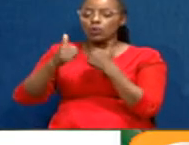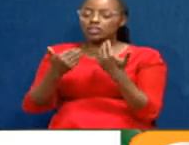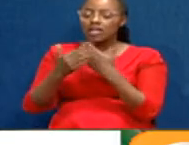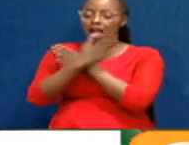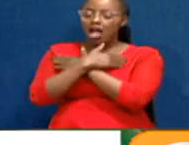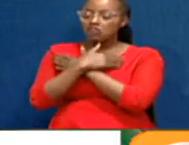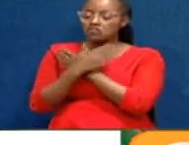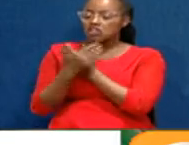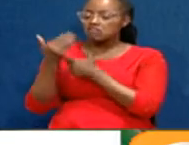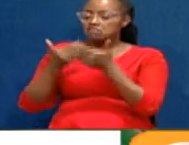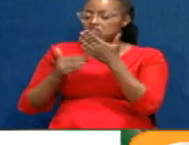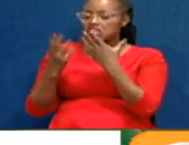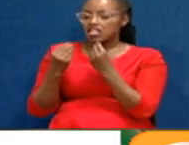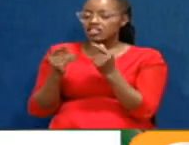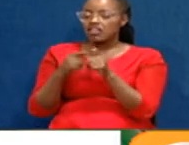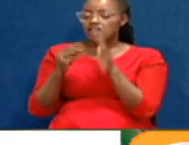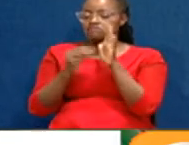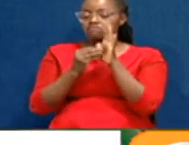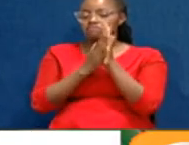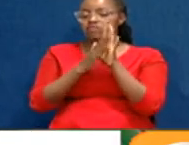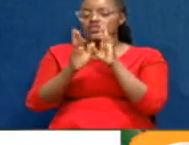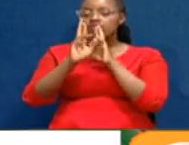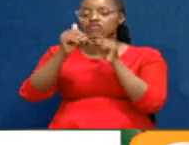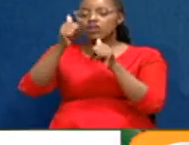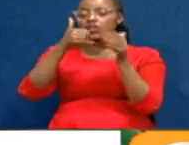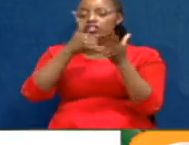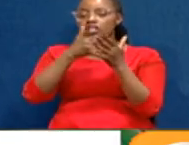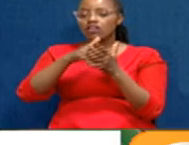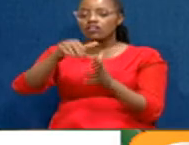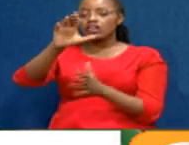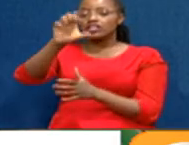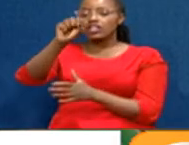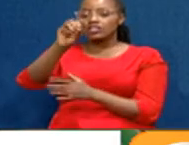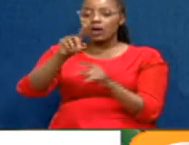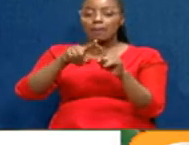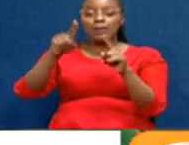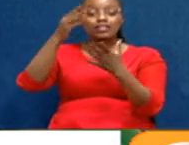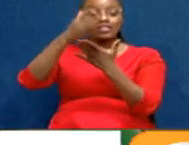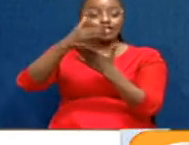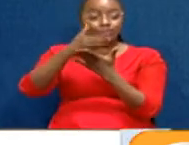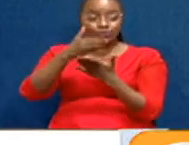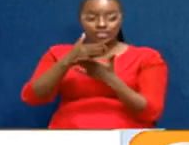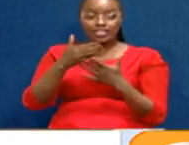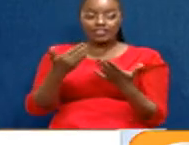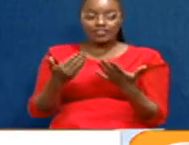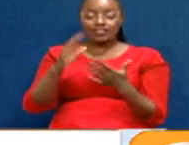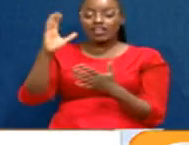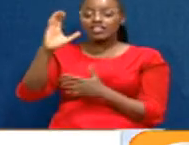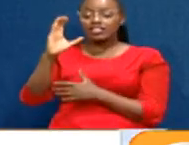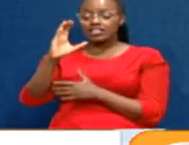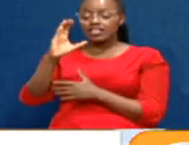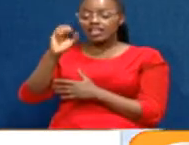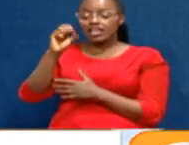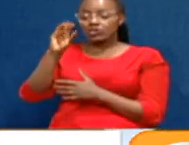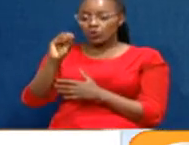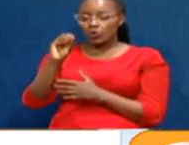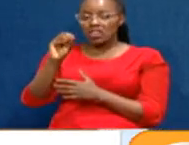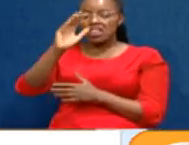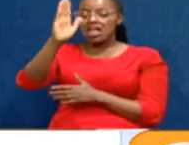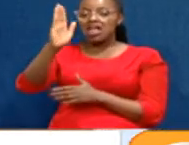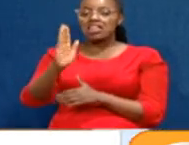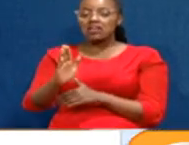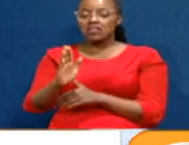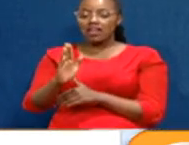friendlier to them and put into the report that they involved civil society organizations. But in real sense, civil society organizations are